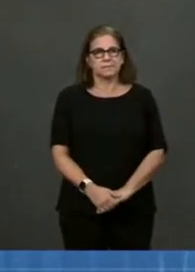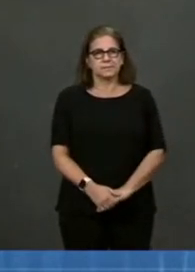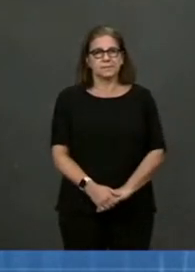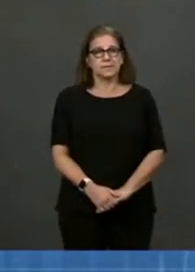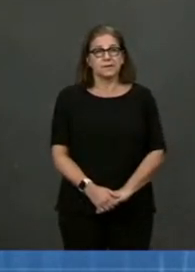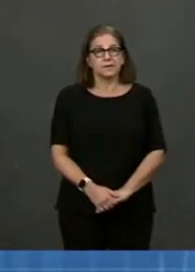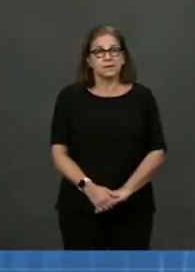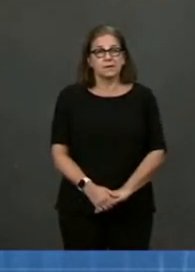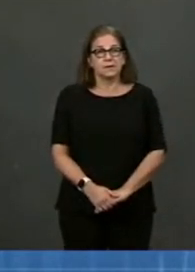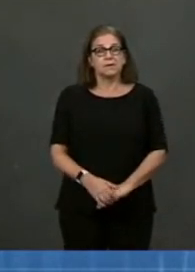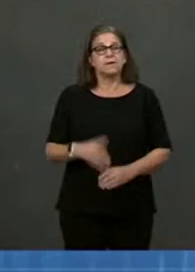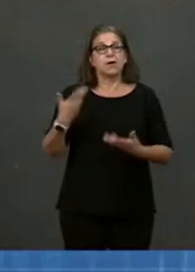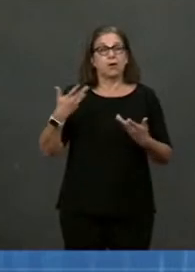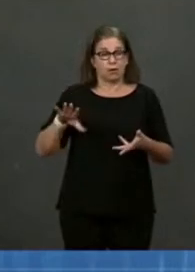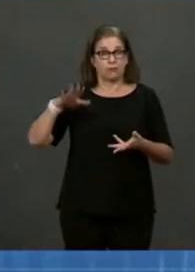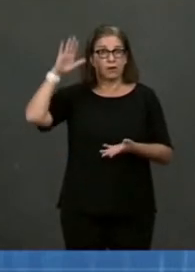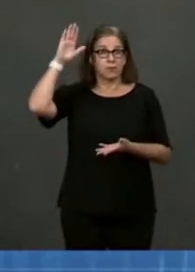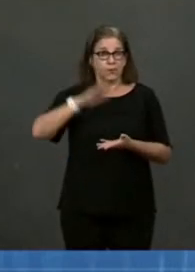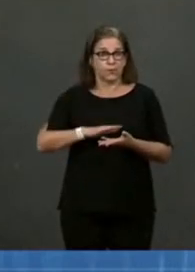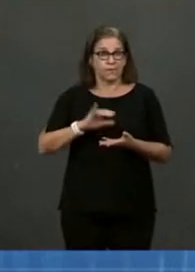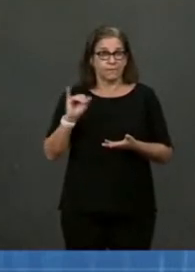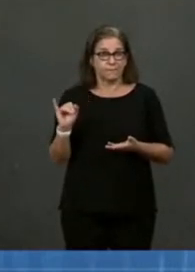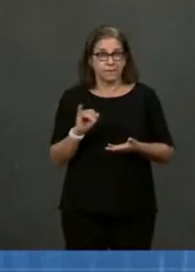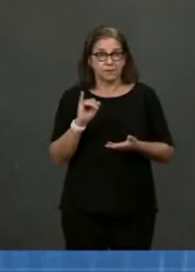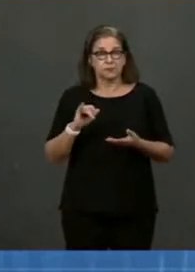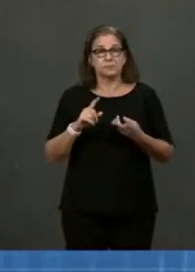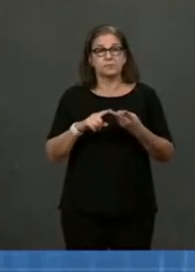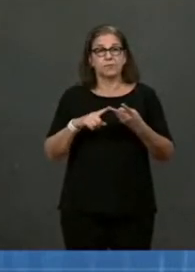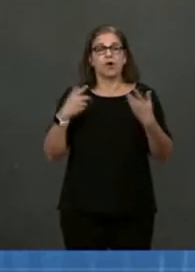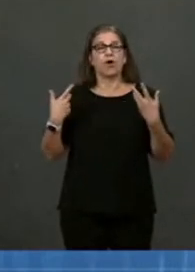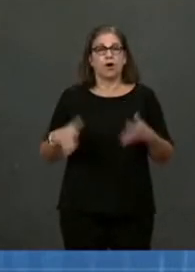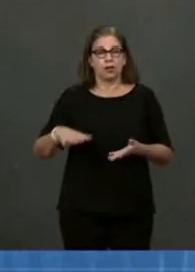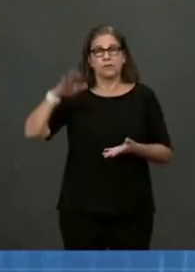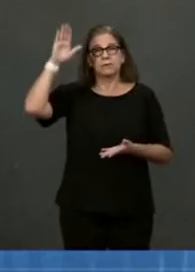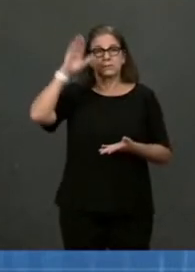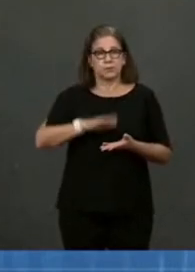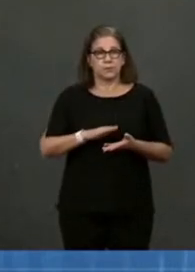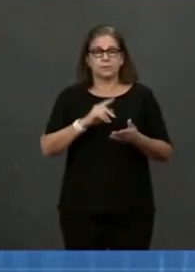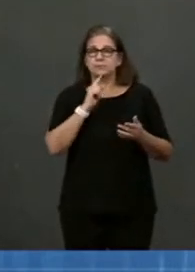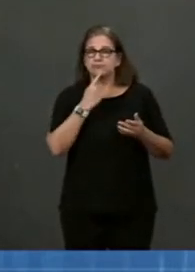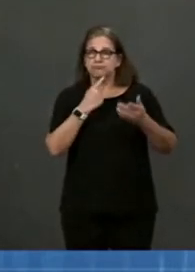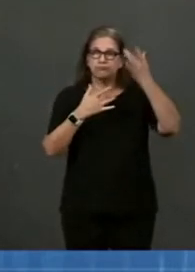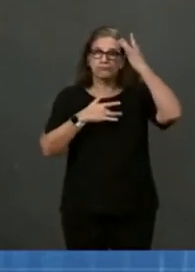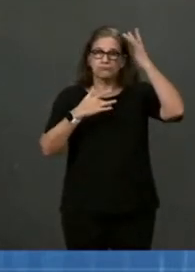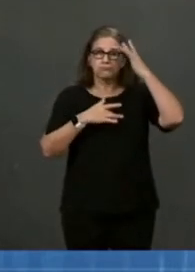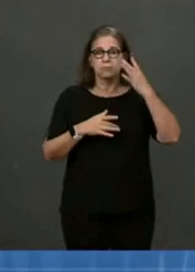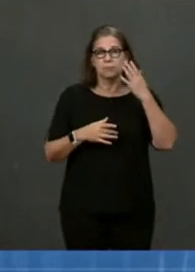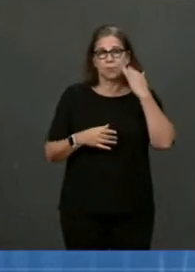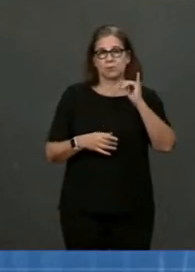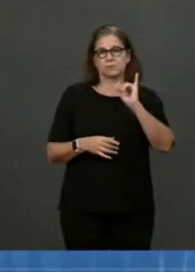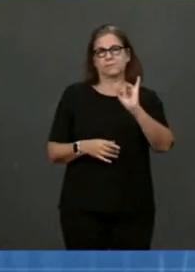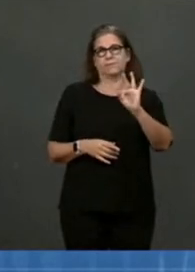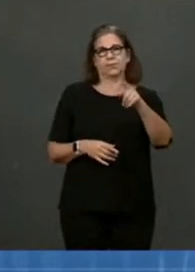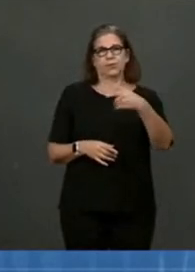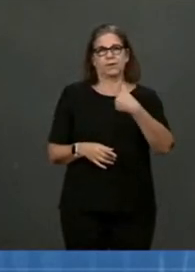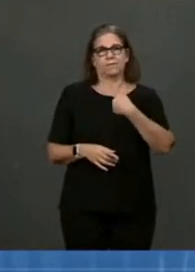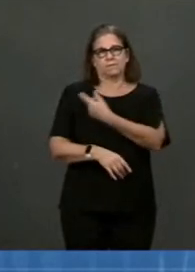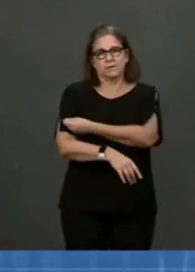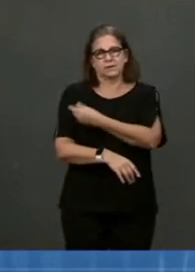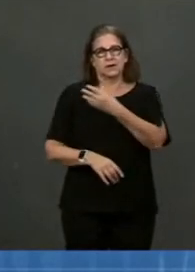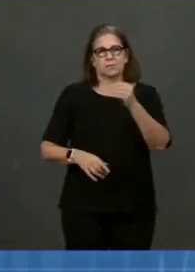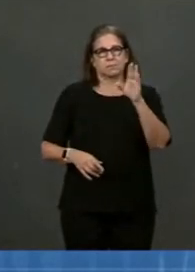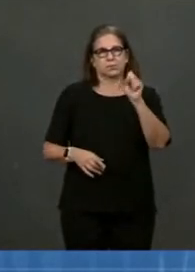severe disease, they are seeing a gradual diminution coincident with the booster in what we call